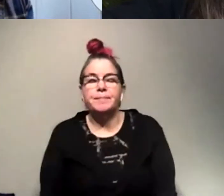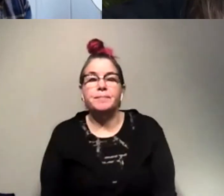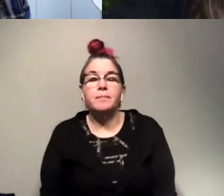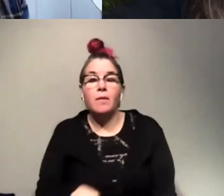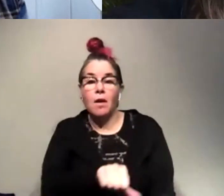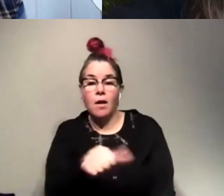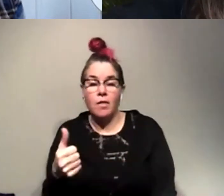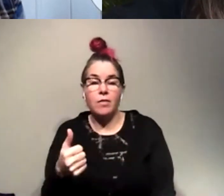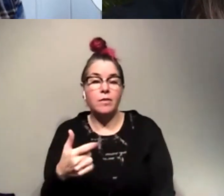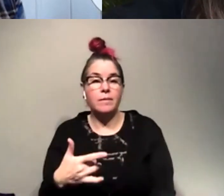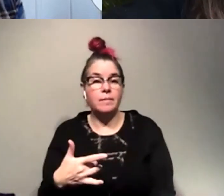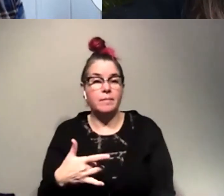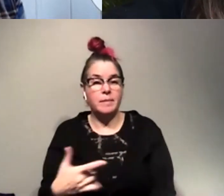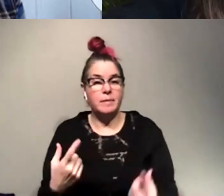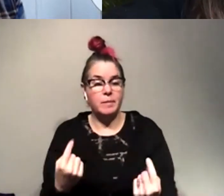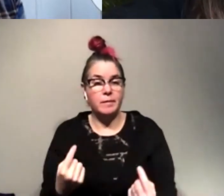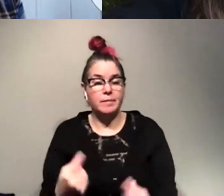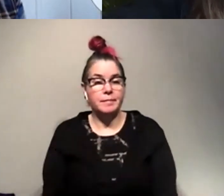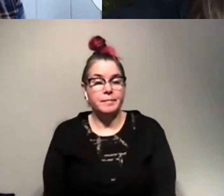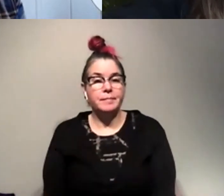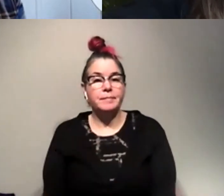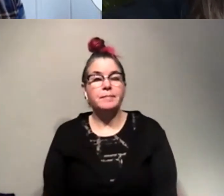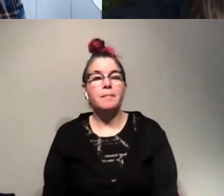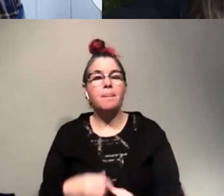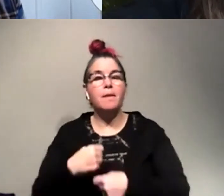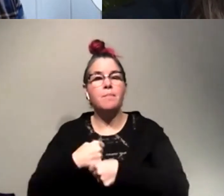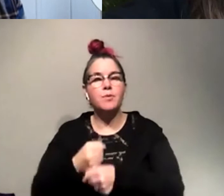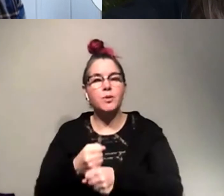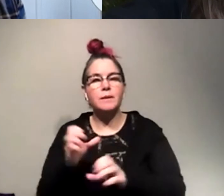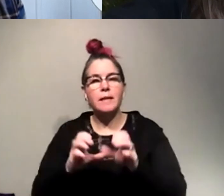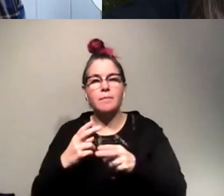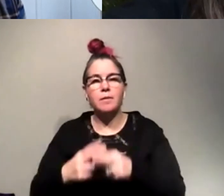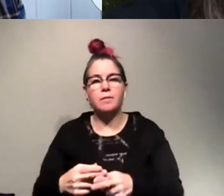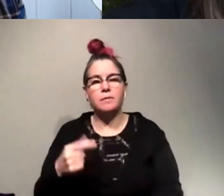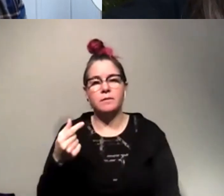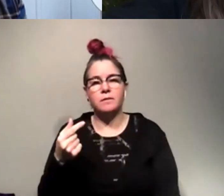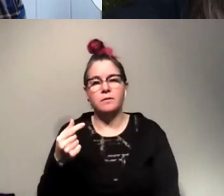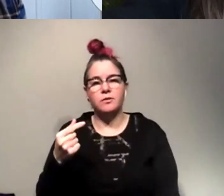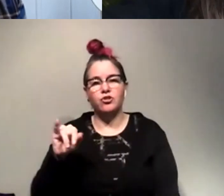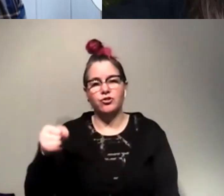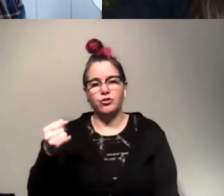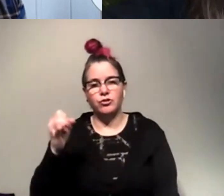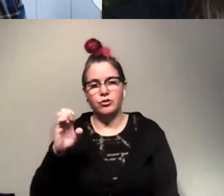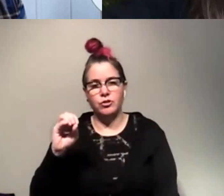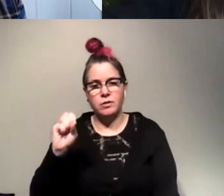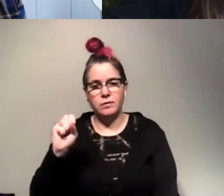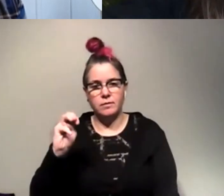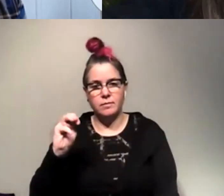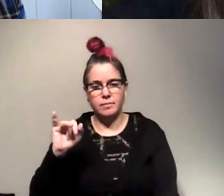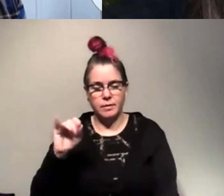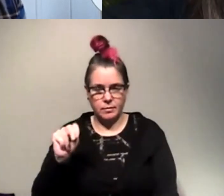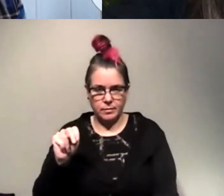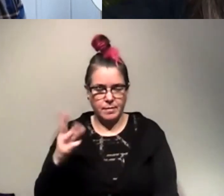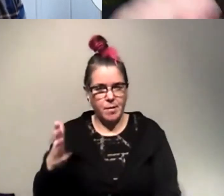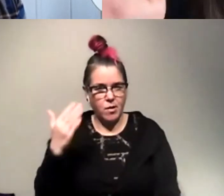very lovely, is they produce a chemical called geosmin, which you probably know as